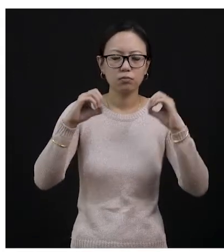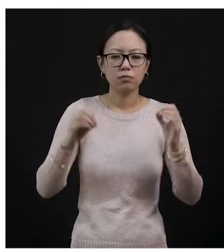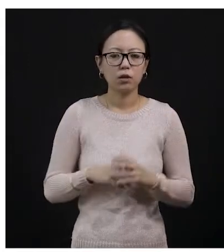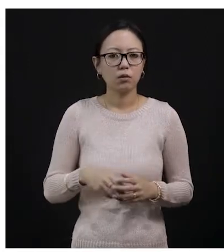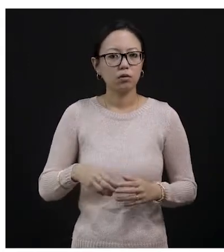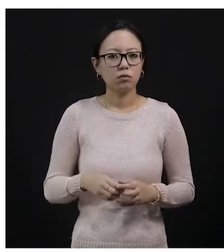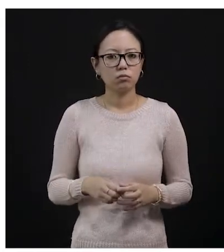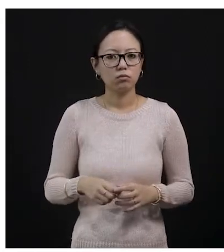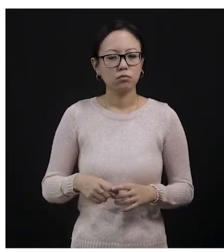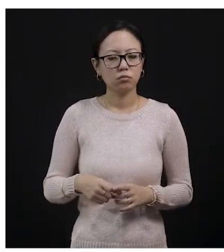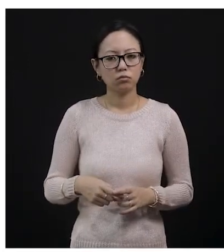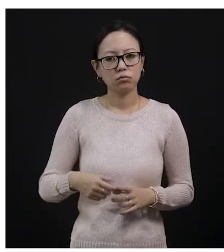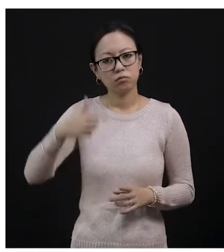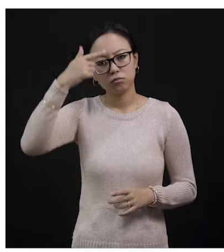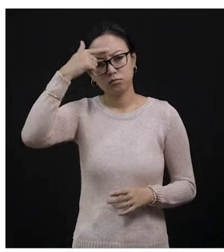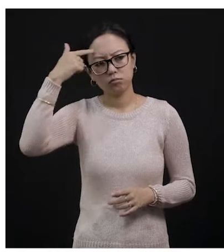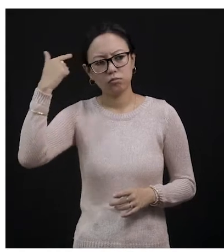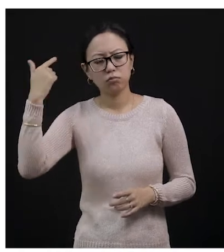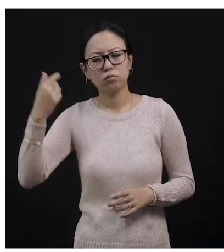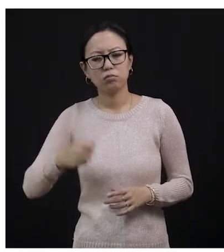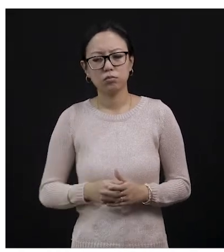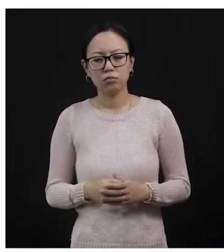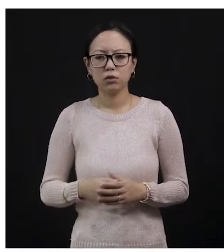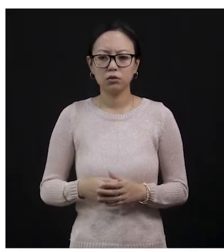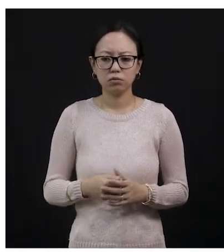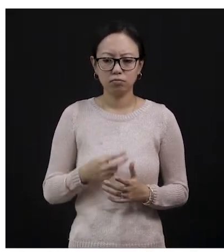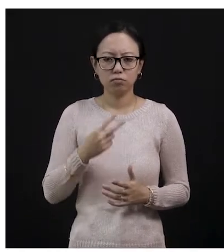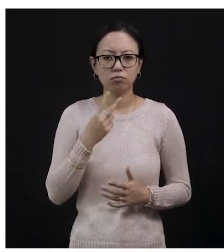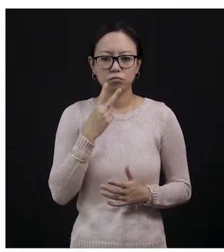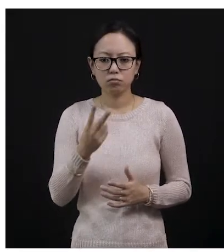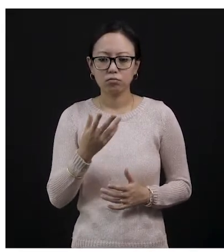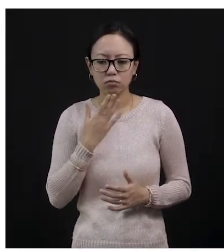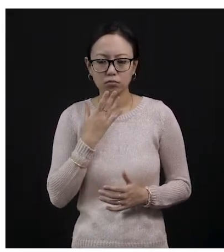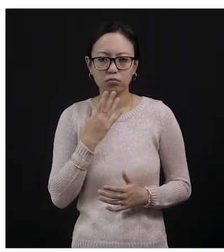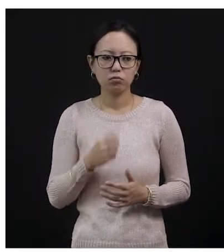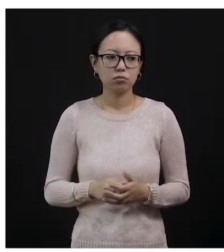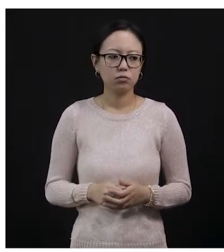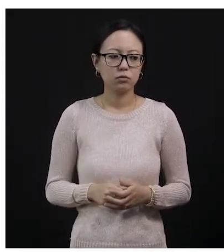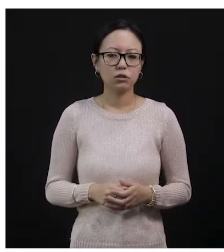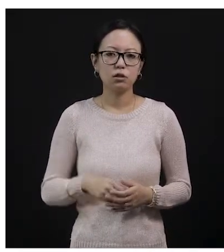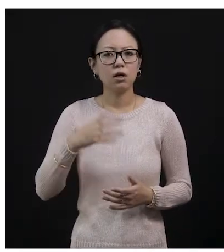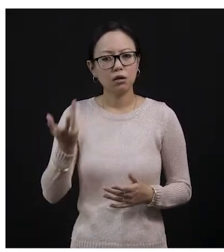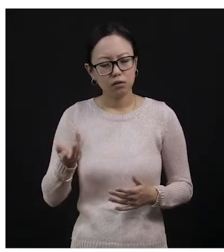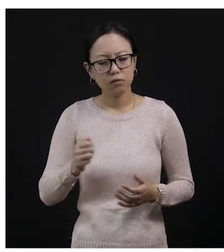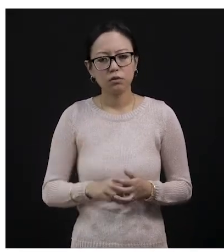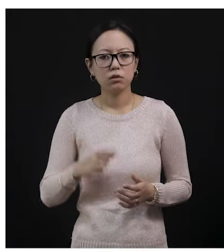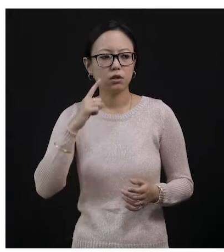a little starch, put a little iodine in it, okay, iodine. Then it turns